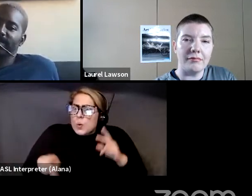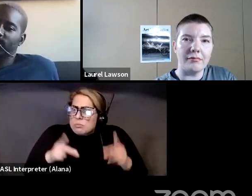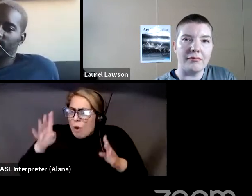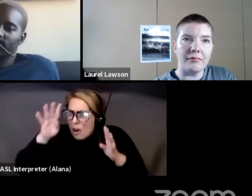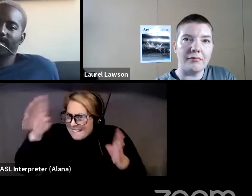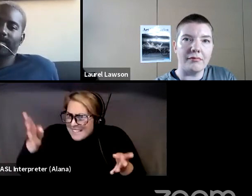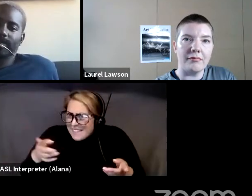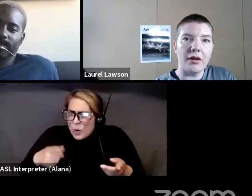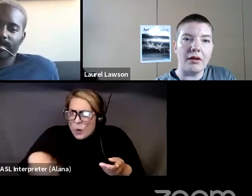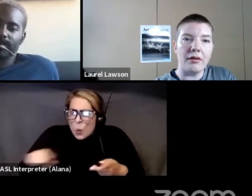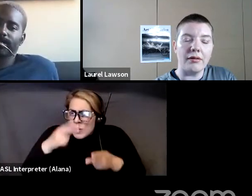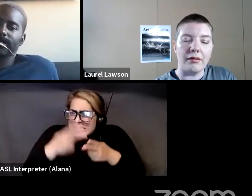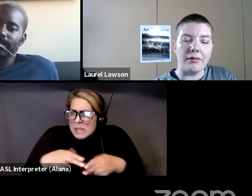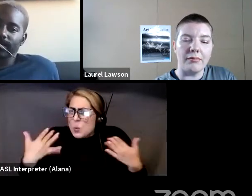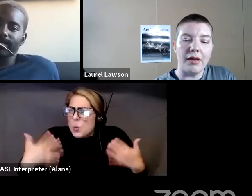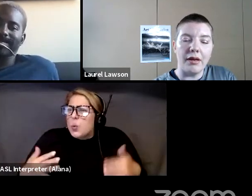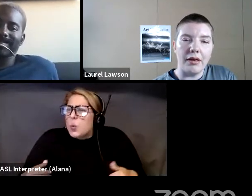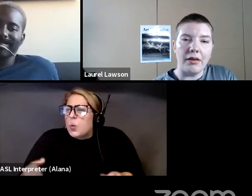as well.